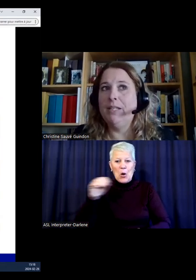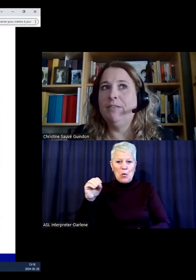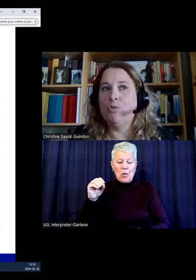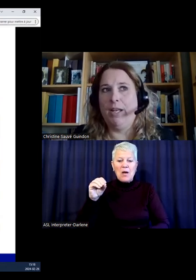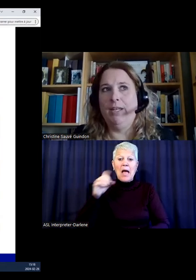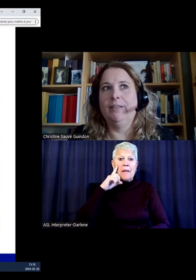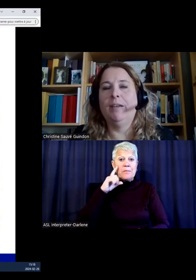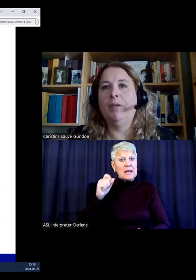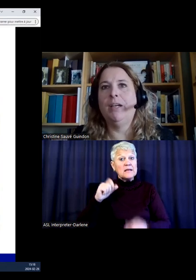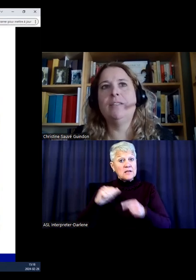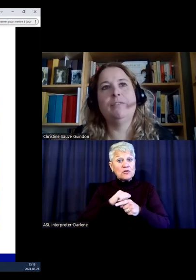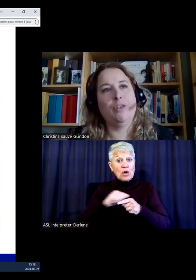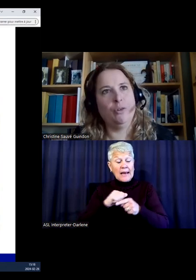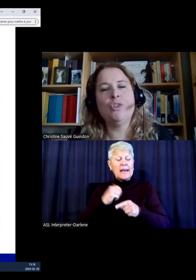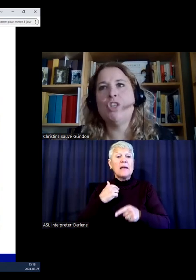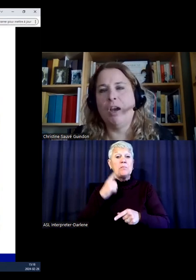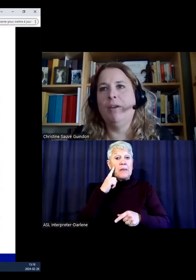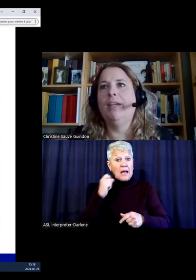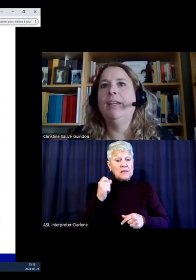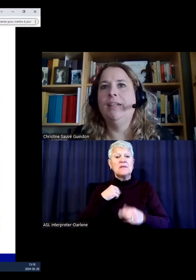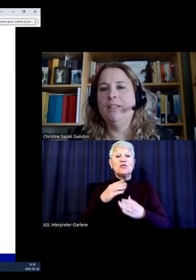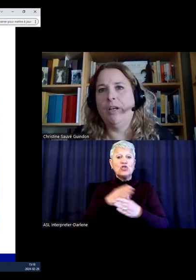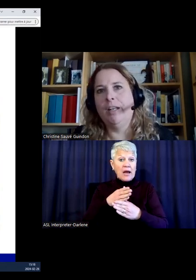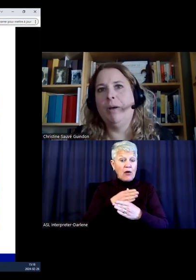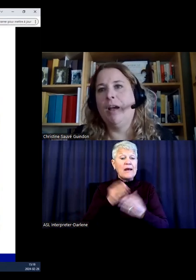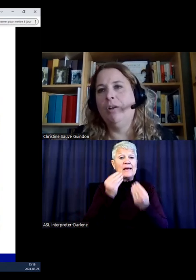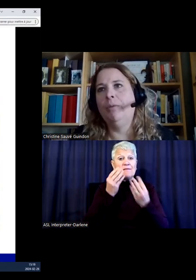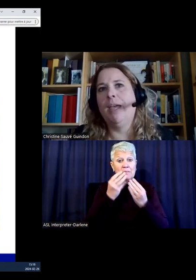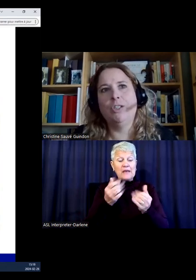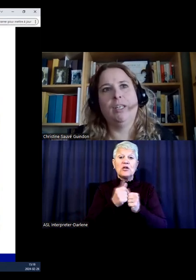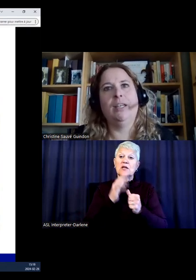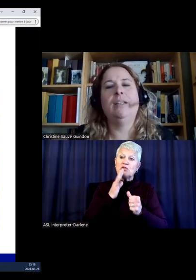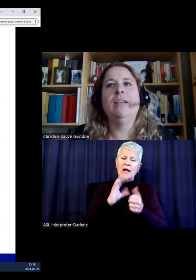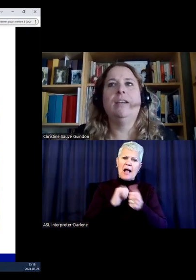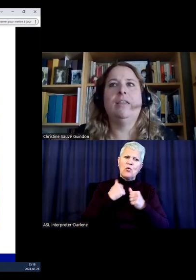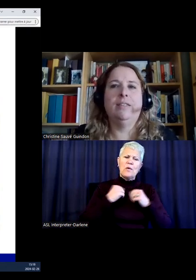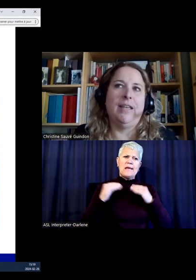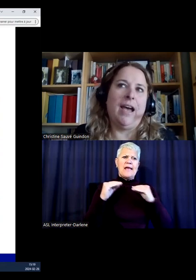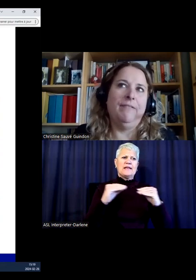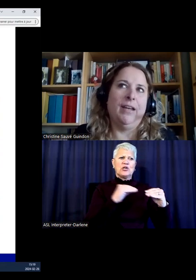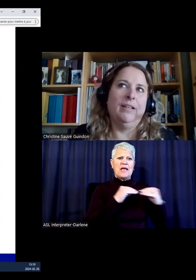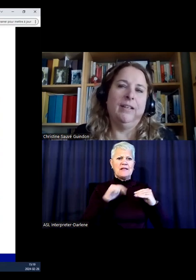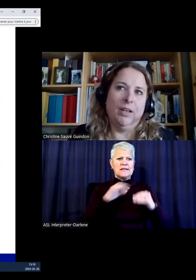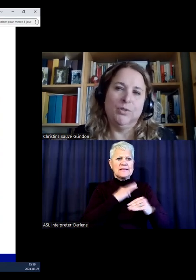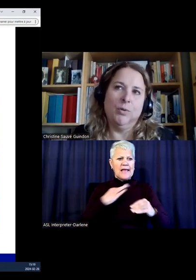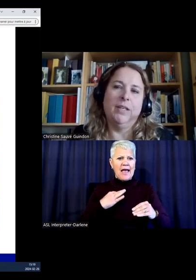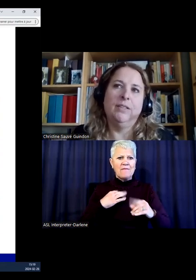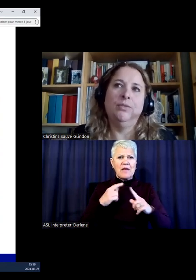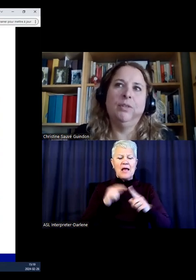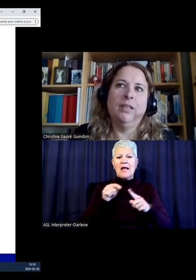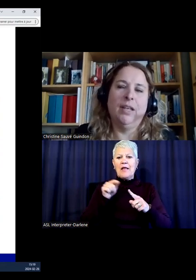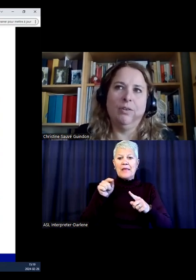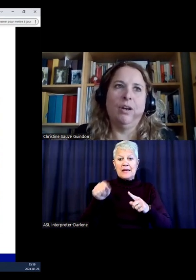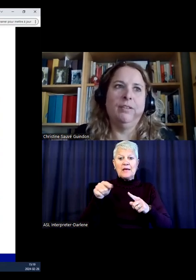But because of training and because of, you know, sharing and talking about how can we educate the staff at Leo was going